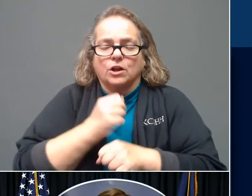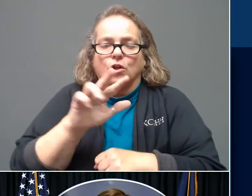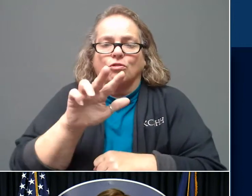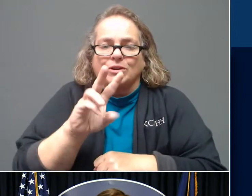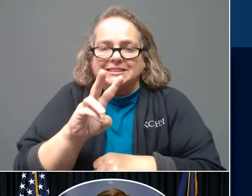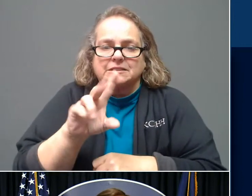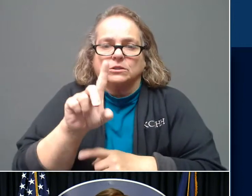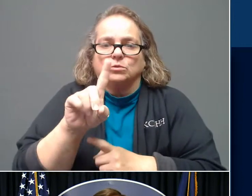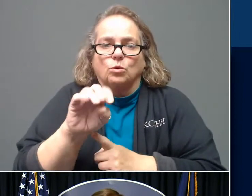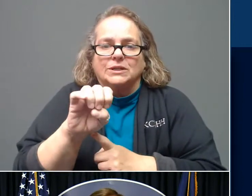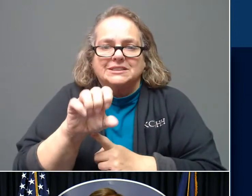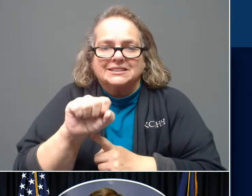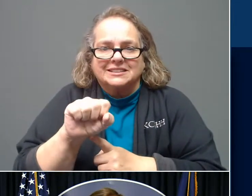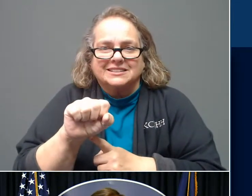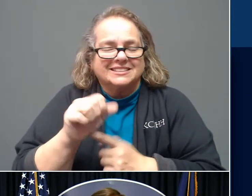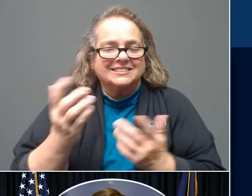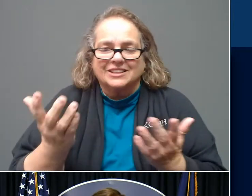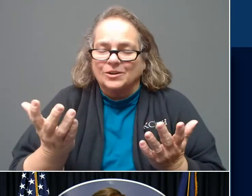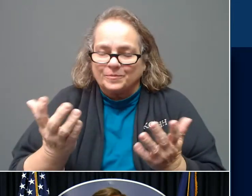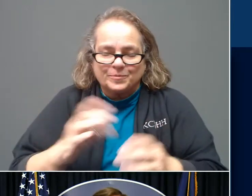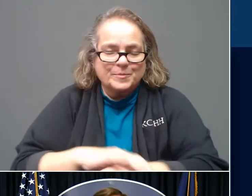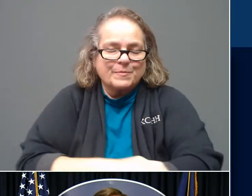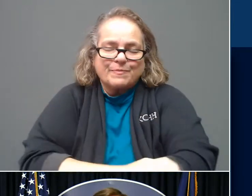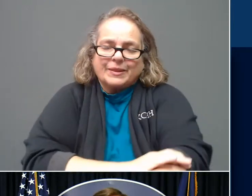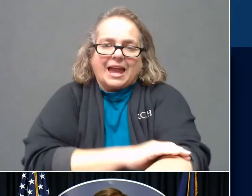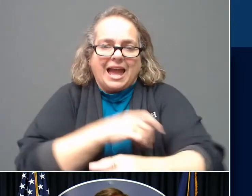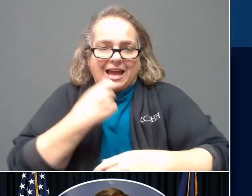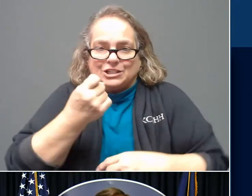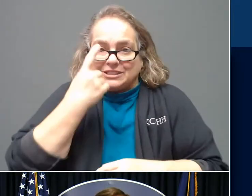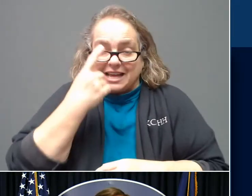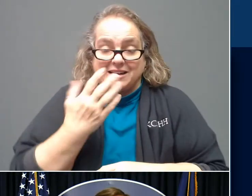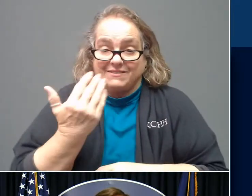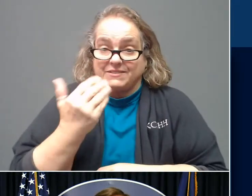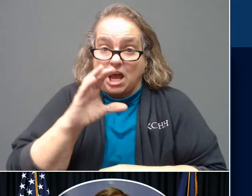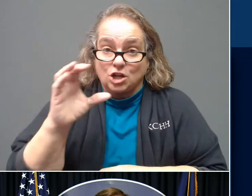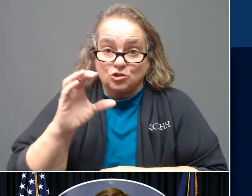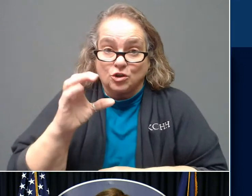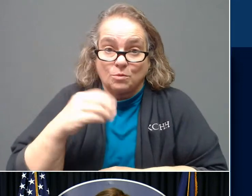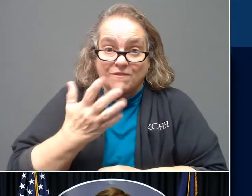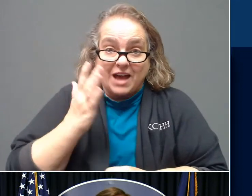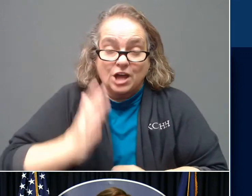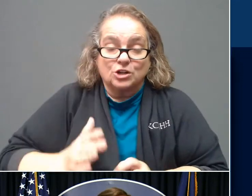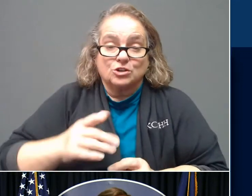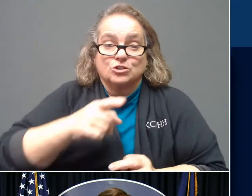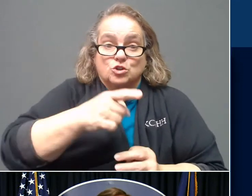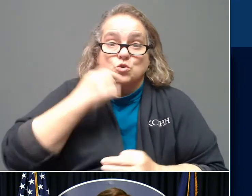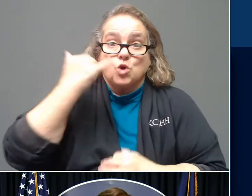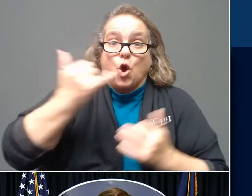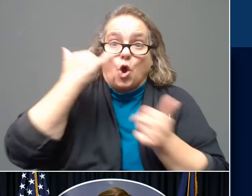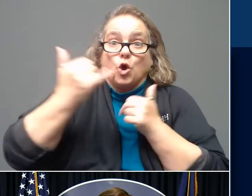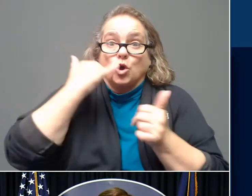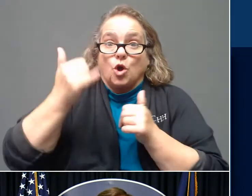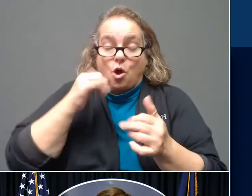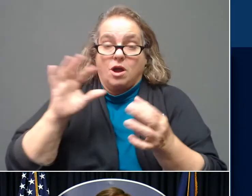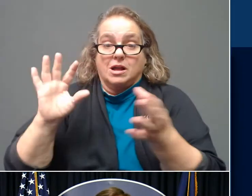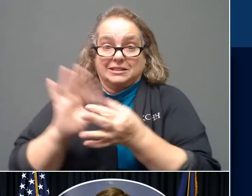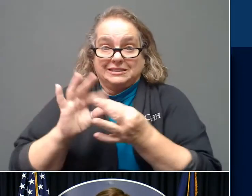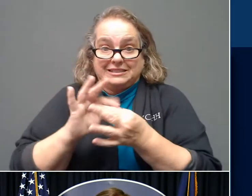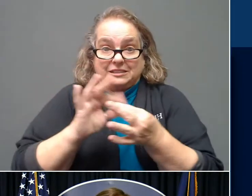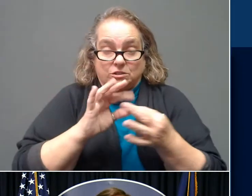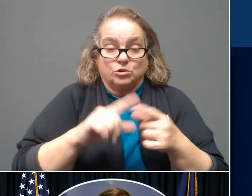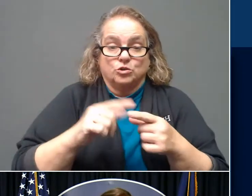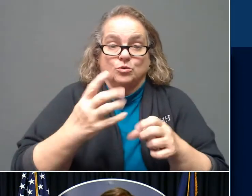of the Commonwealth is, here are 1,500 providers and links to their phone numbers. You start calling, and I hope you can be one of the 36 people